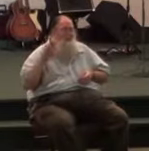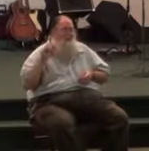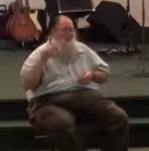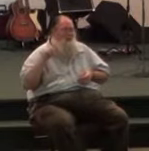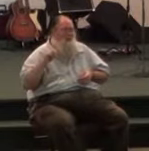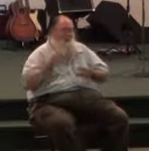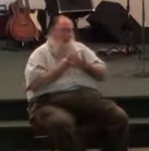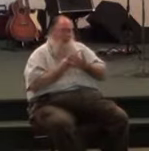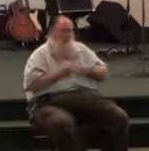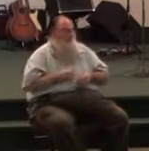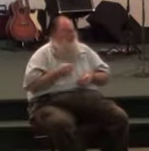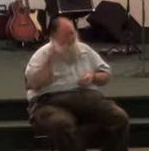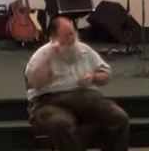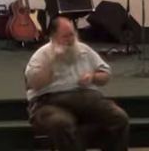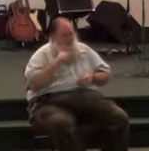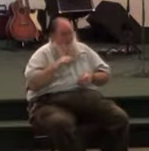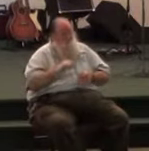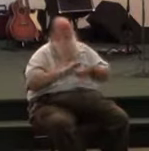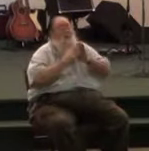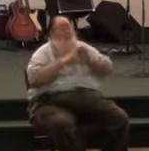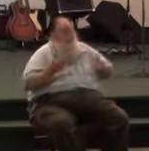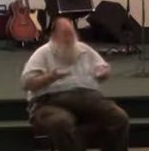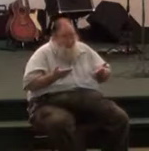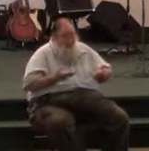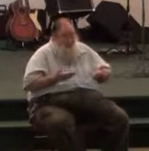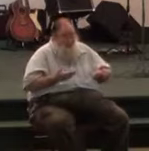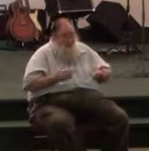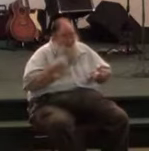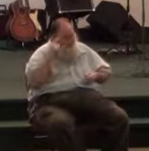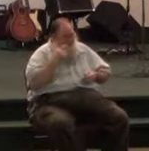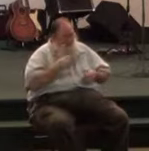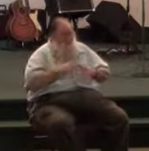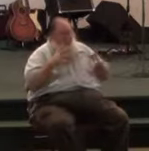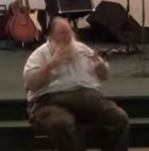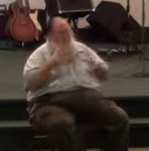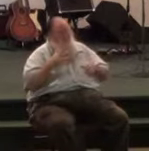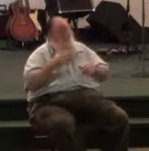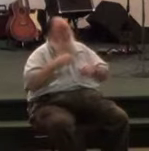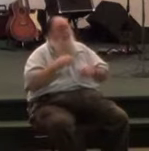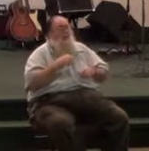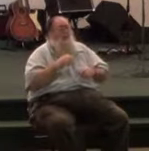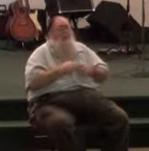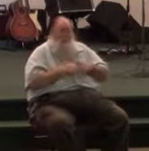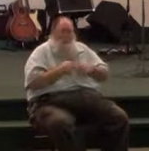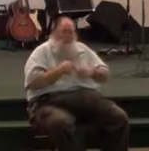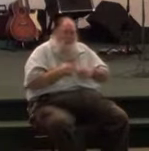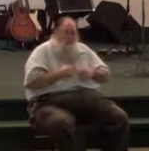And I think that's one of the biggest problems we have in our church today, and I'm talking about the church